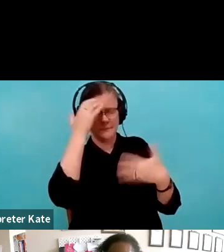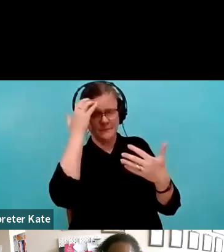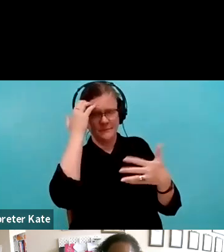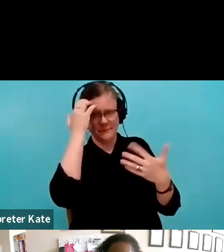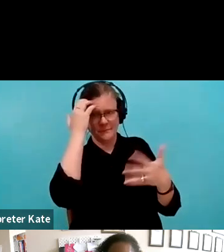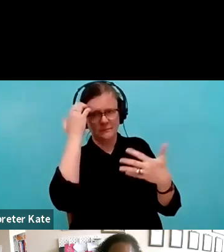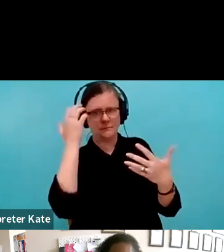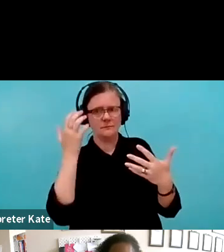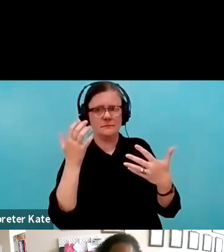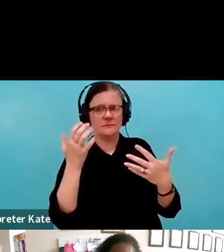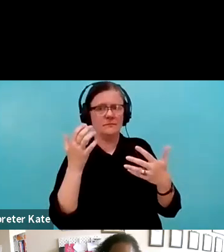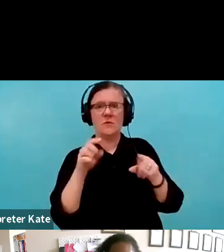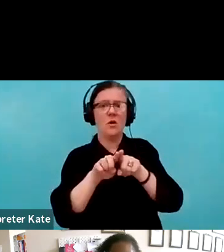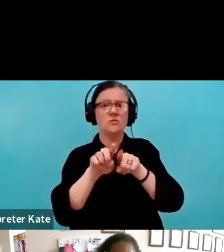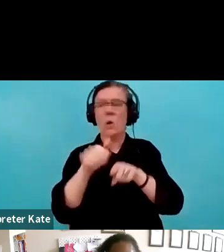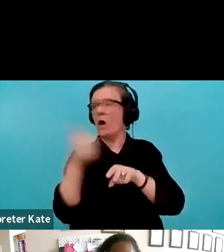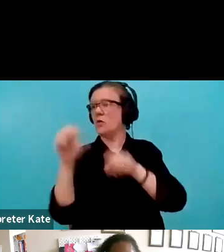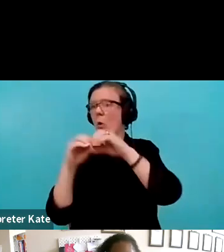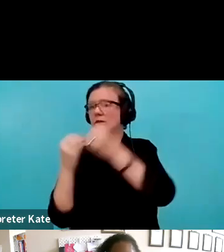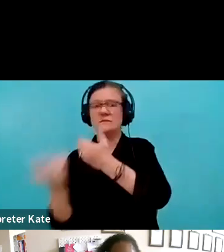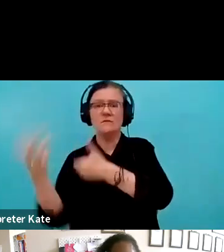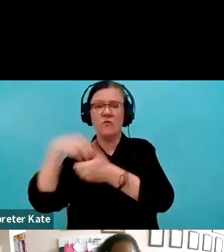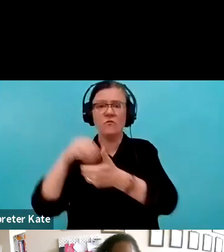those, even the organizations,